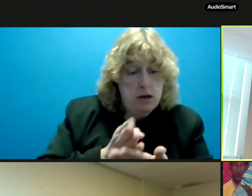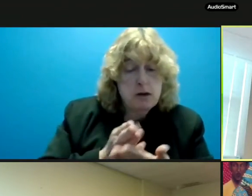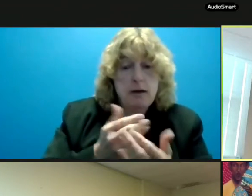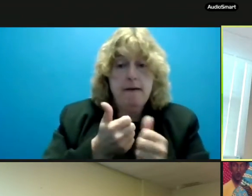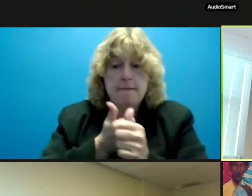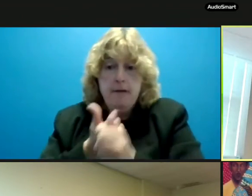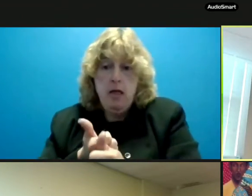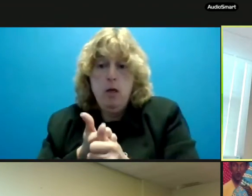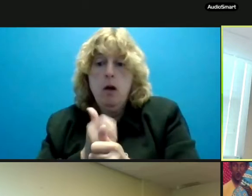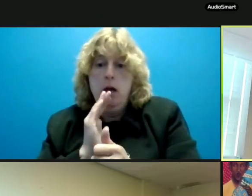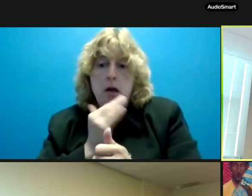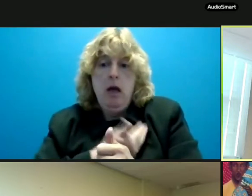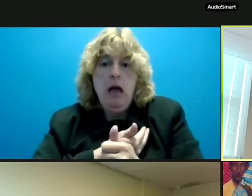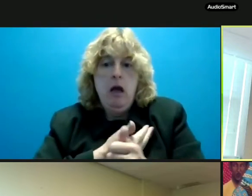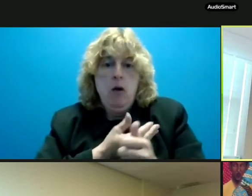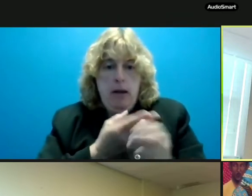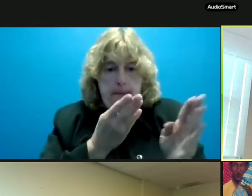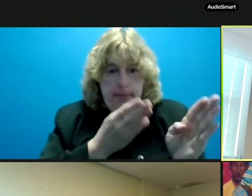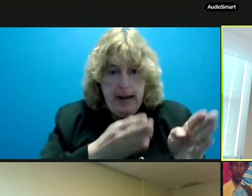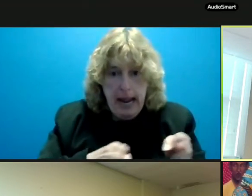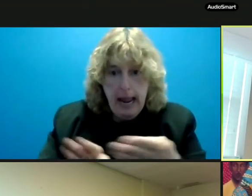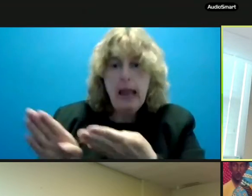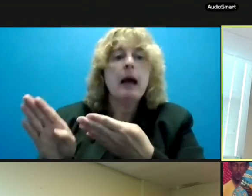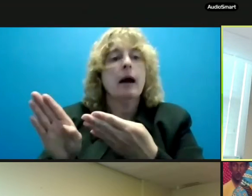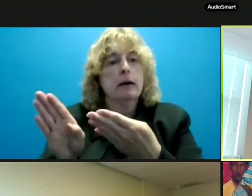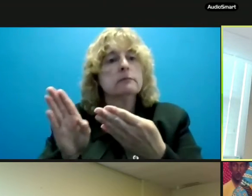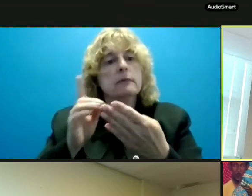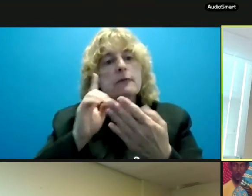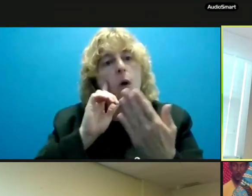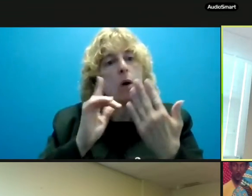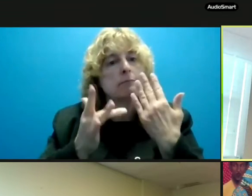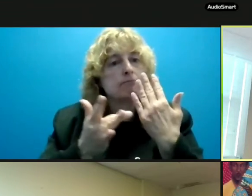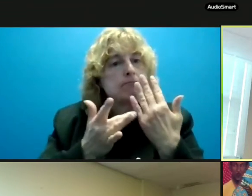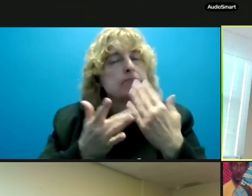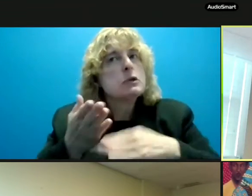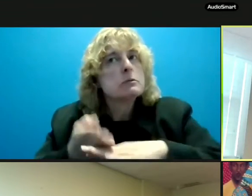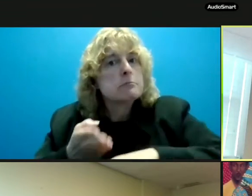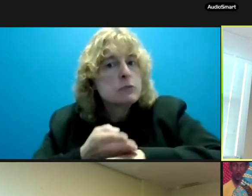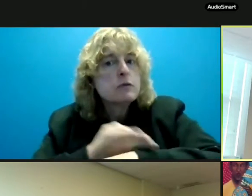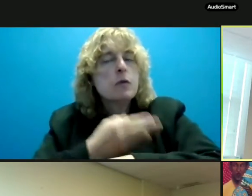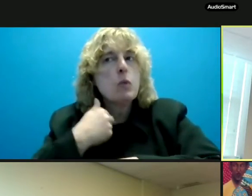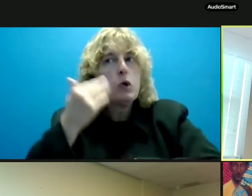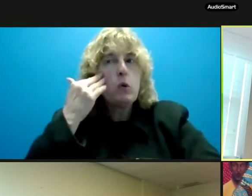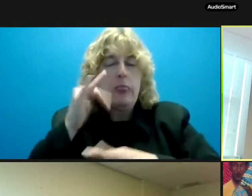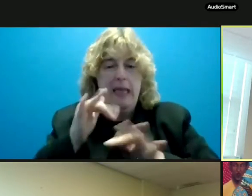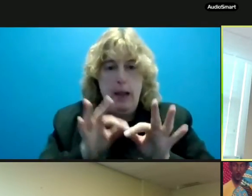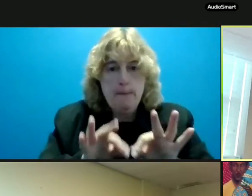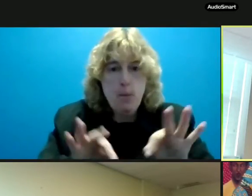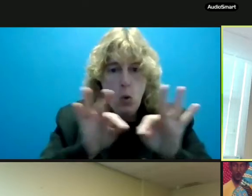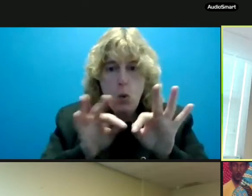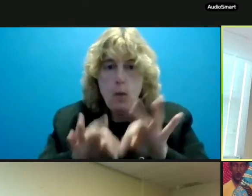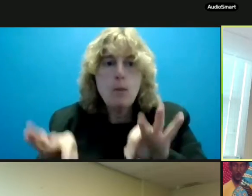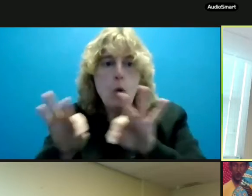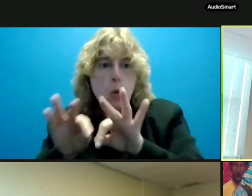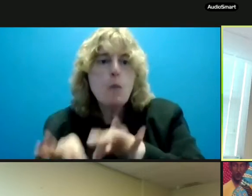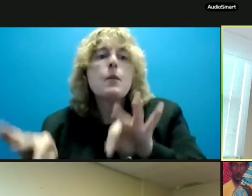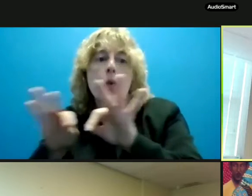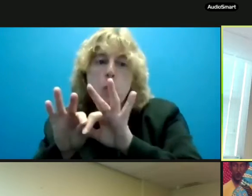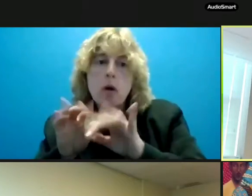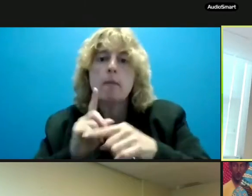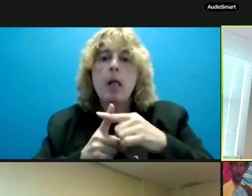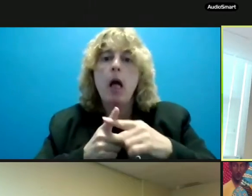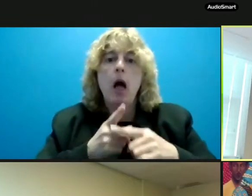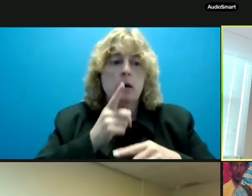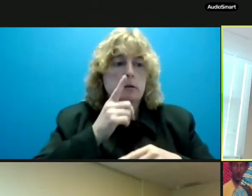allows us to really continue to double down in the areas that we know are areas of importance. The whole child commitment, mental health support,